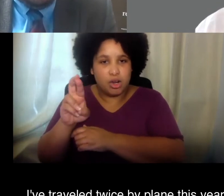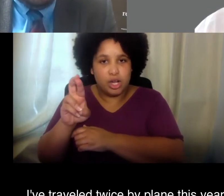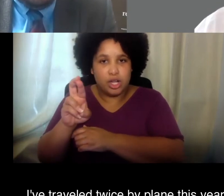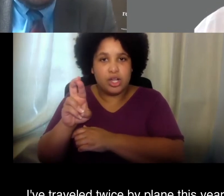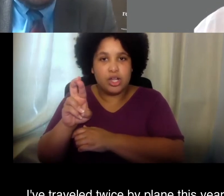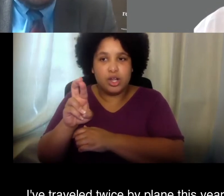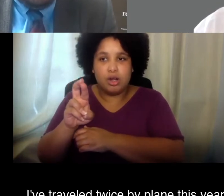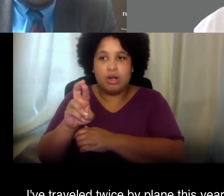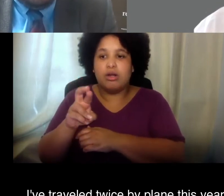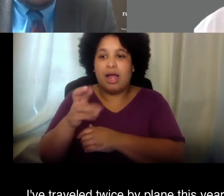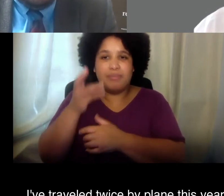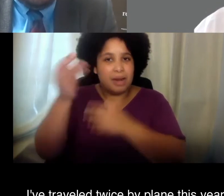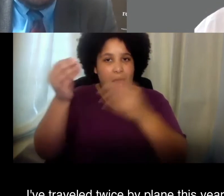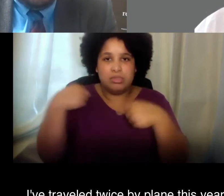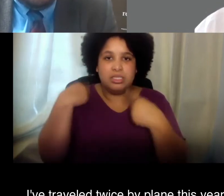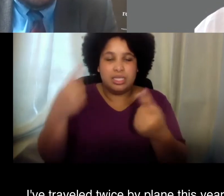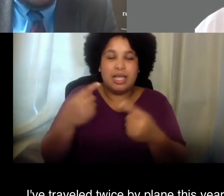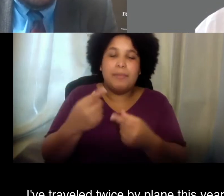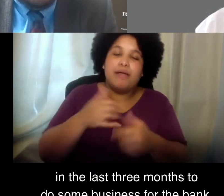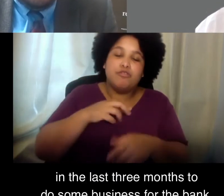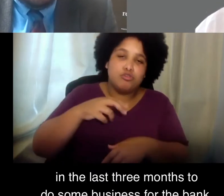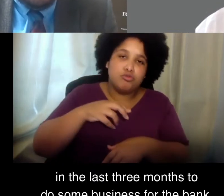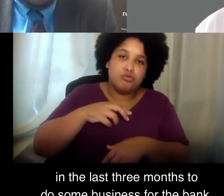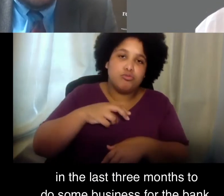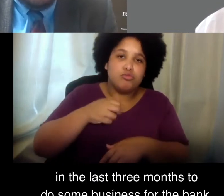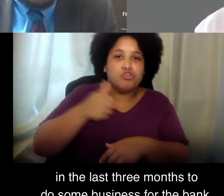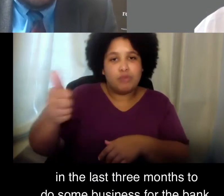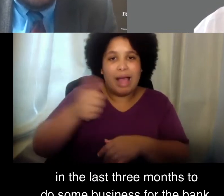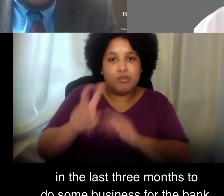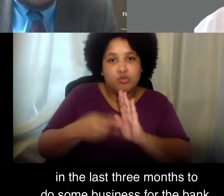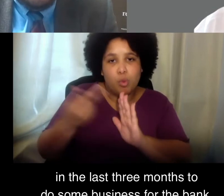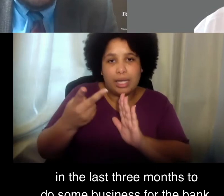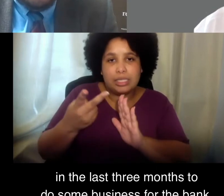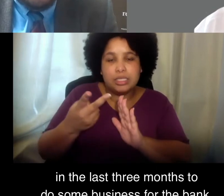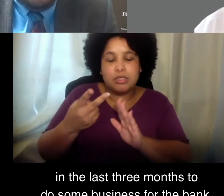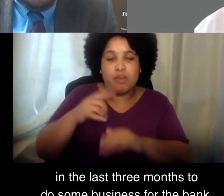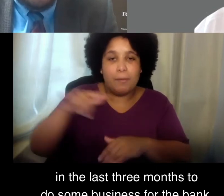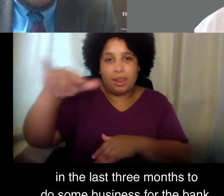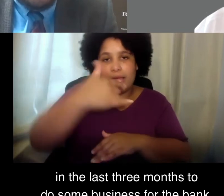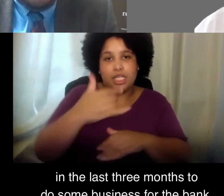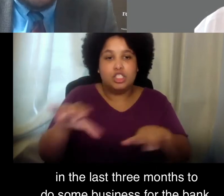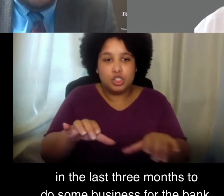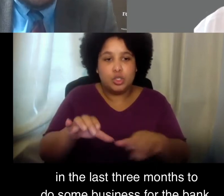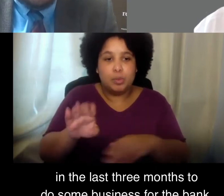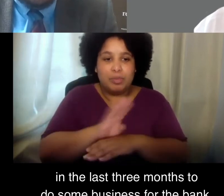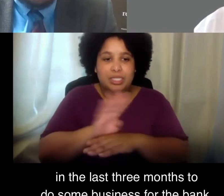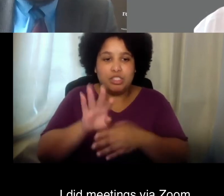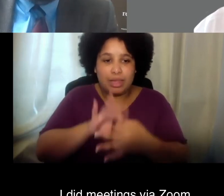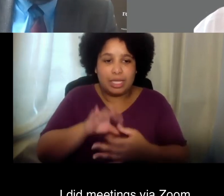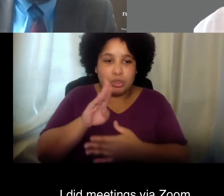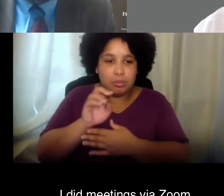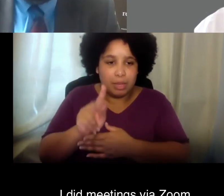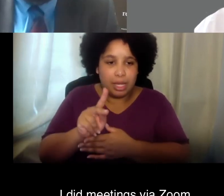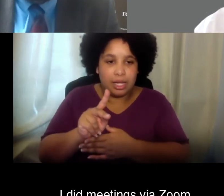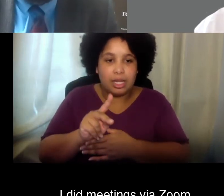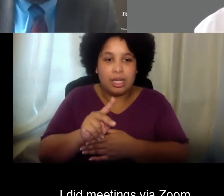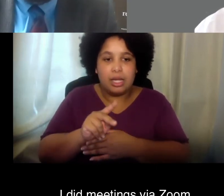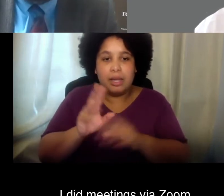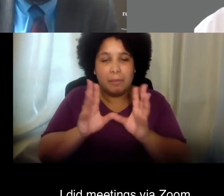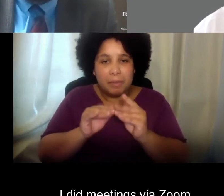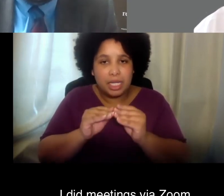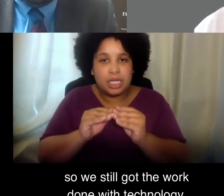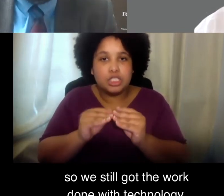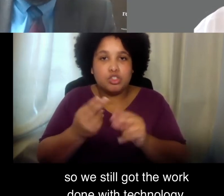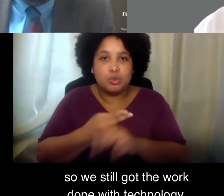twice by plane this year in the last 3 months to do some business for the bank. I did meetings via